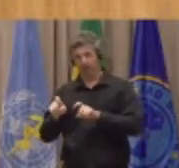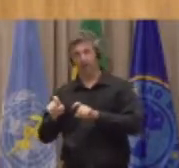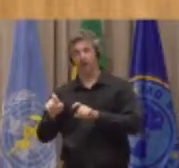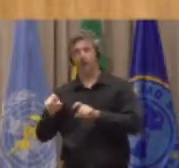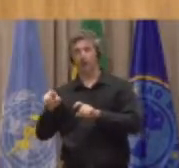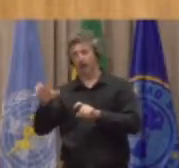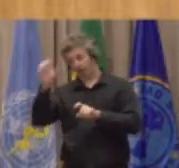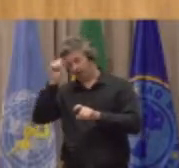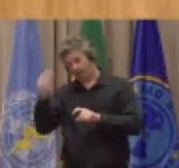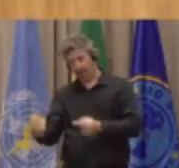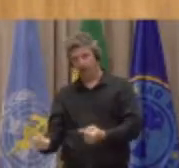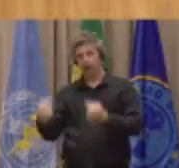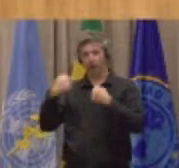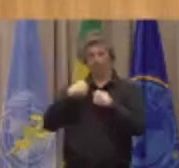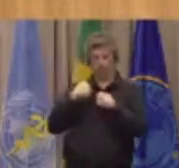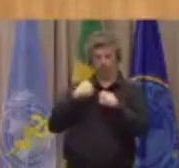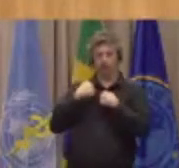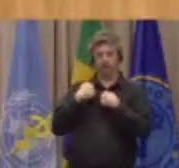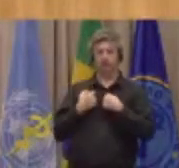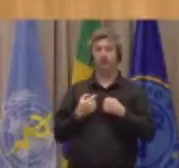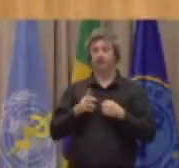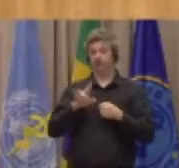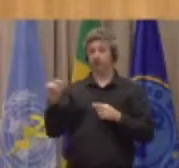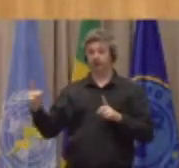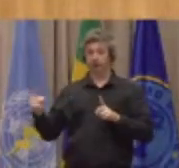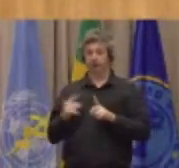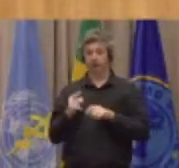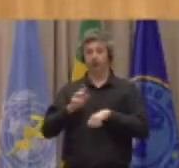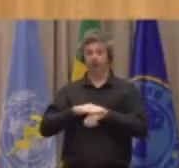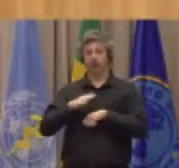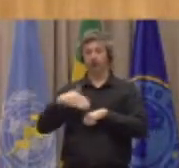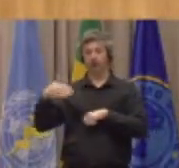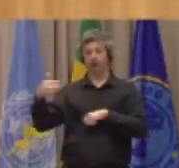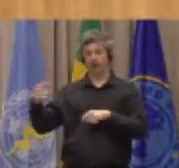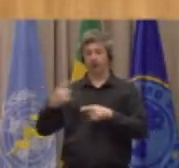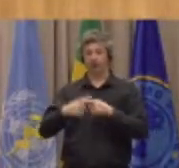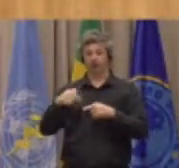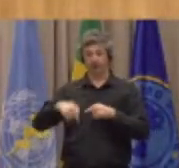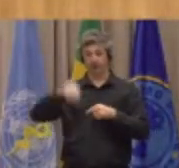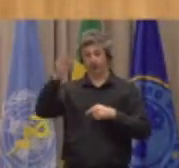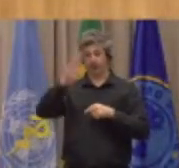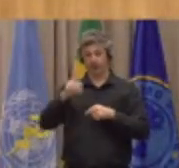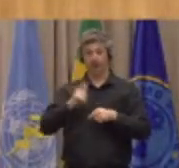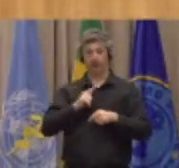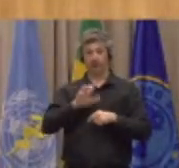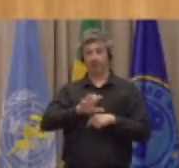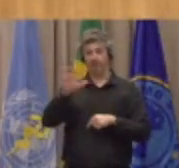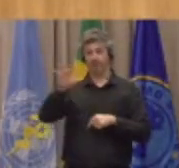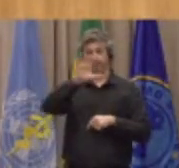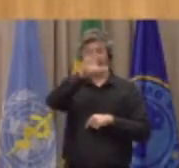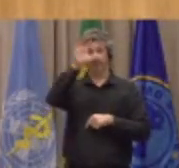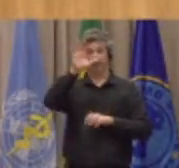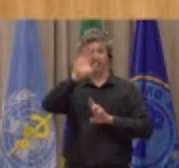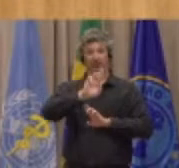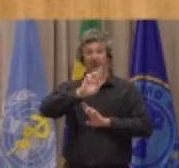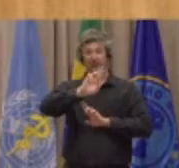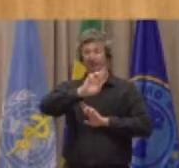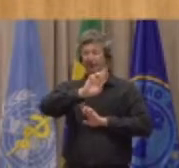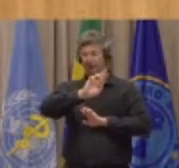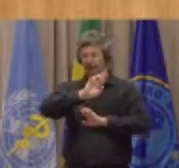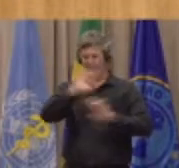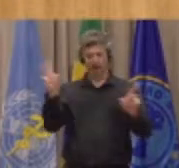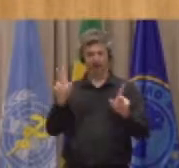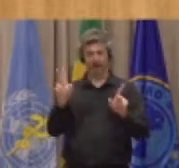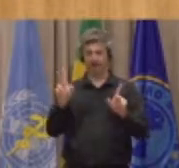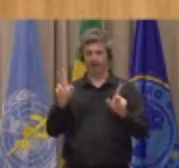learn with us. So this process is going to be potentialized, and we have a